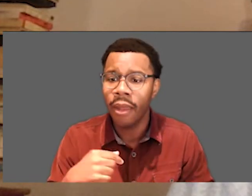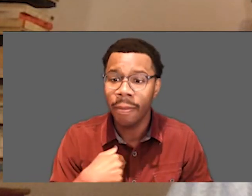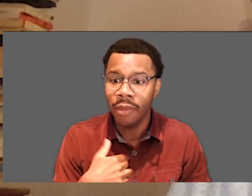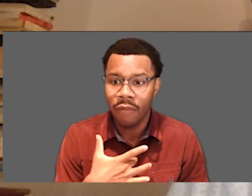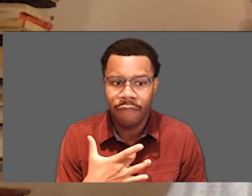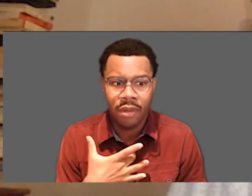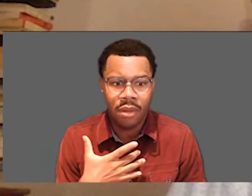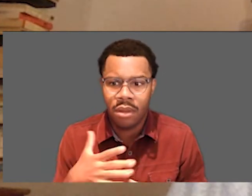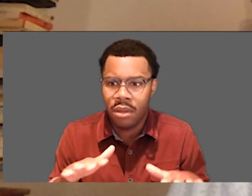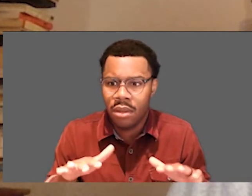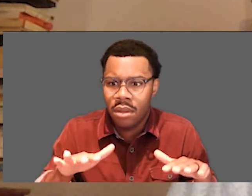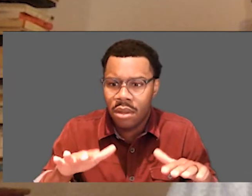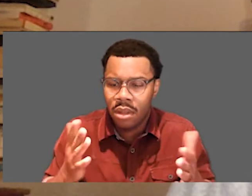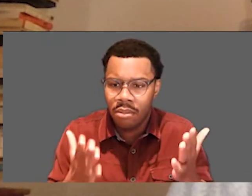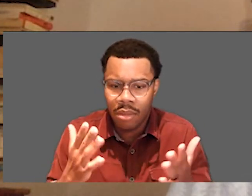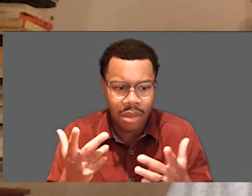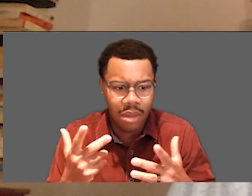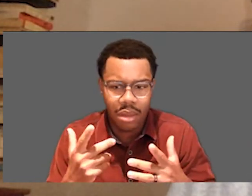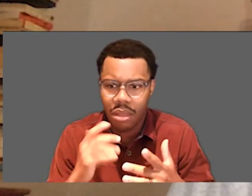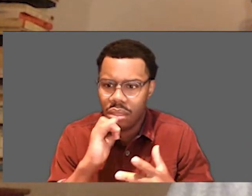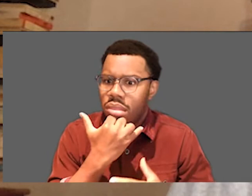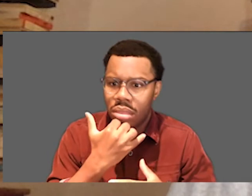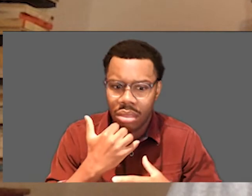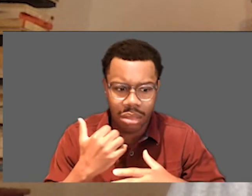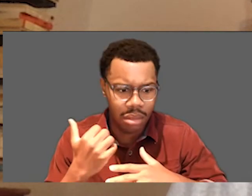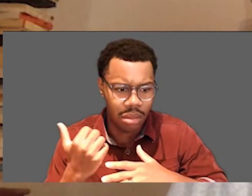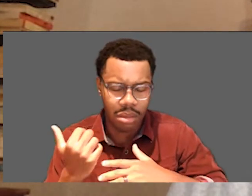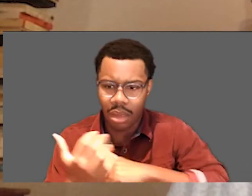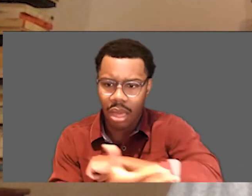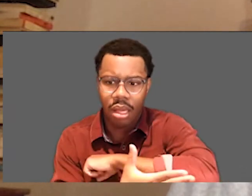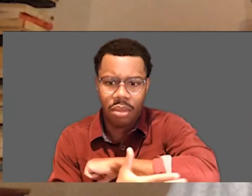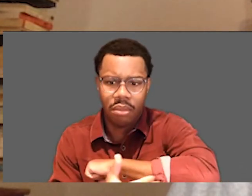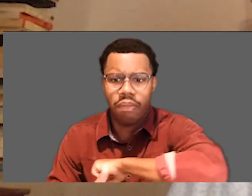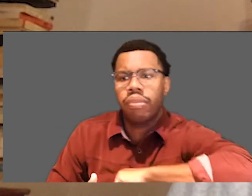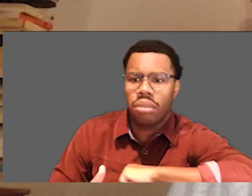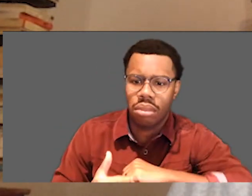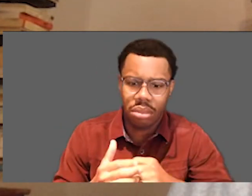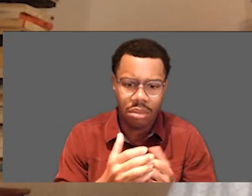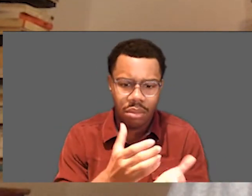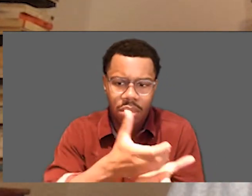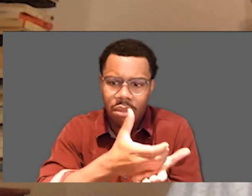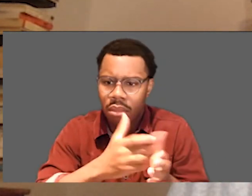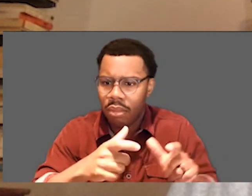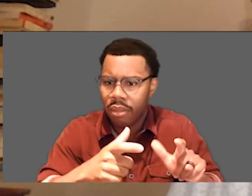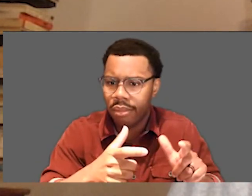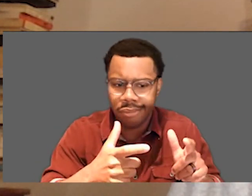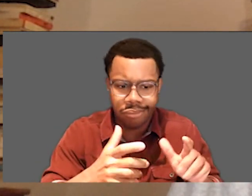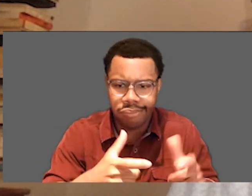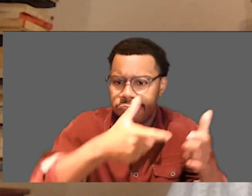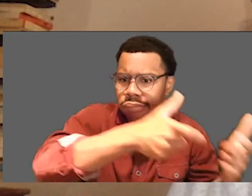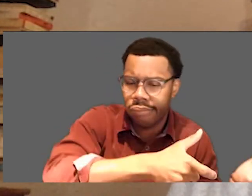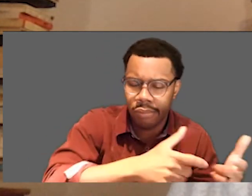might knock ajar some plate or dislodge a brick from its joinery and tear open a mechanical underworld pumping coal